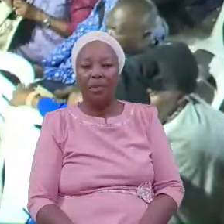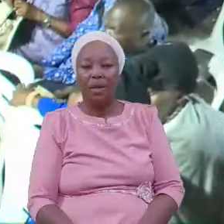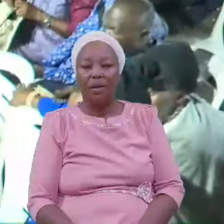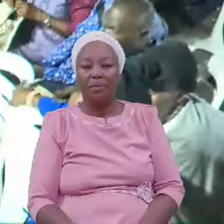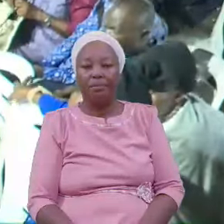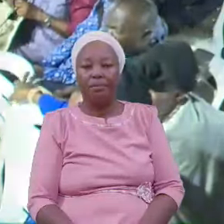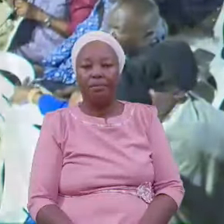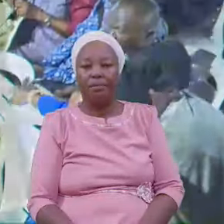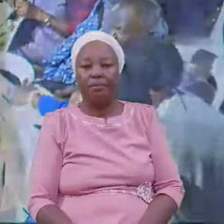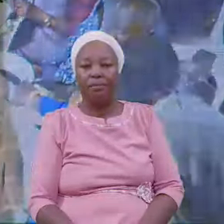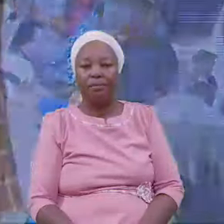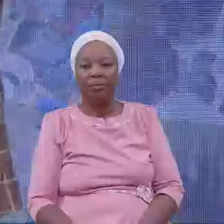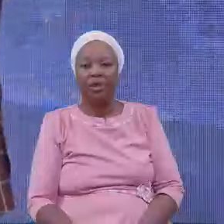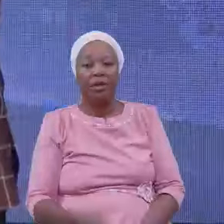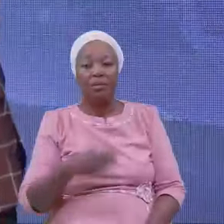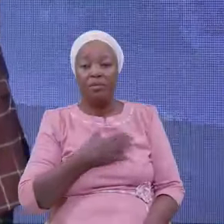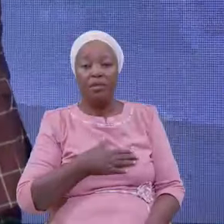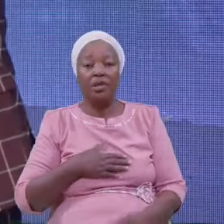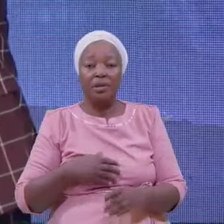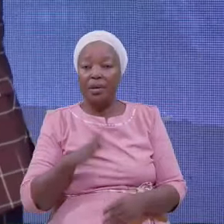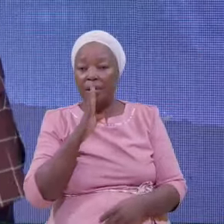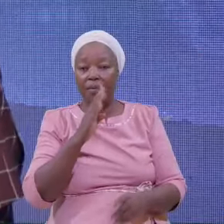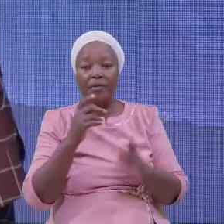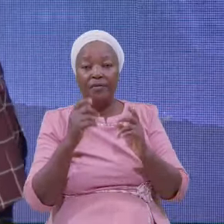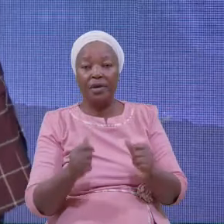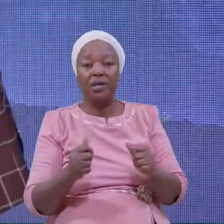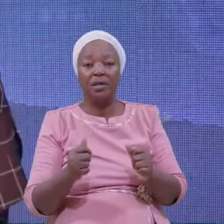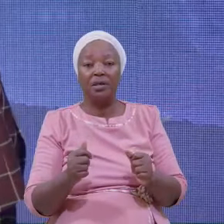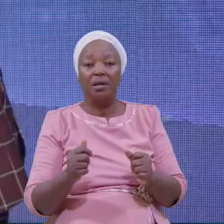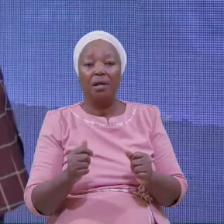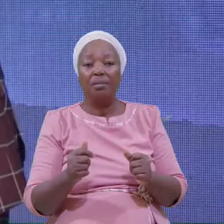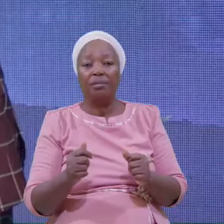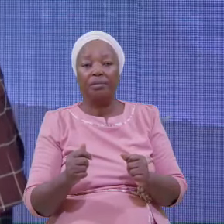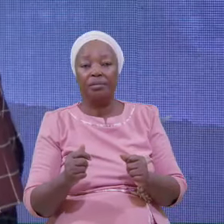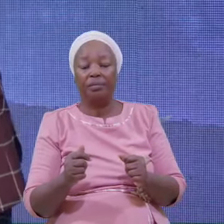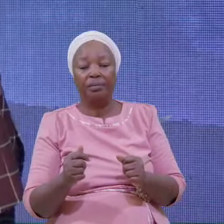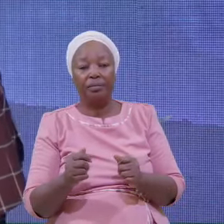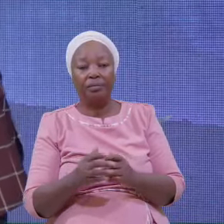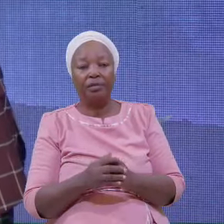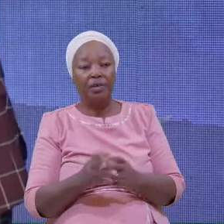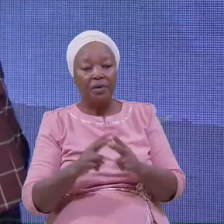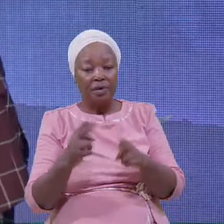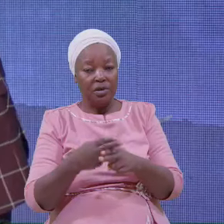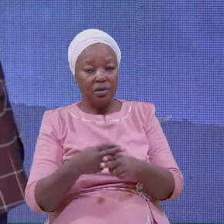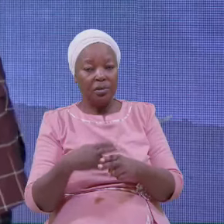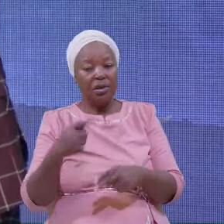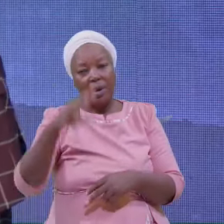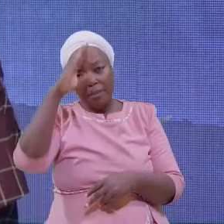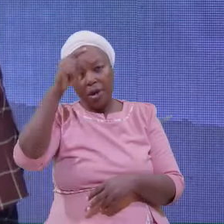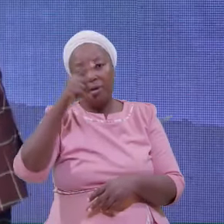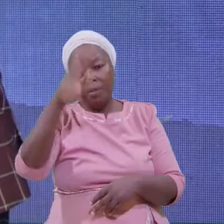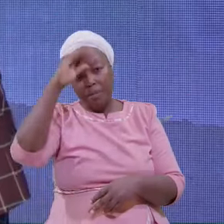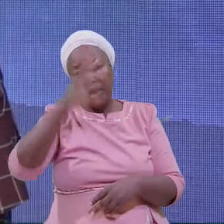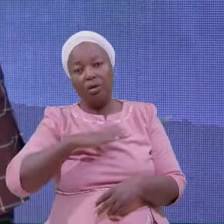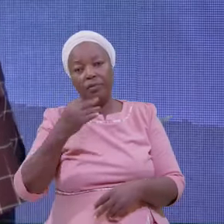Please, we are waiting. And why this is going on now? Because very soon the man of God is coming again to pray for